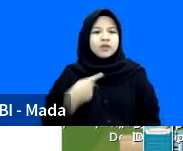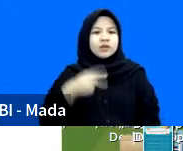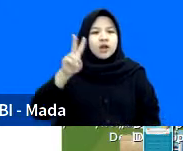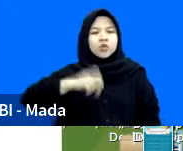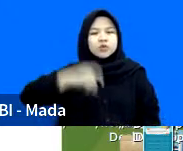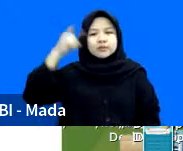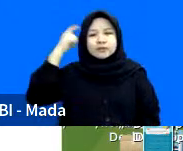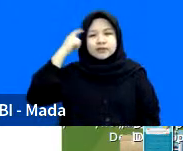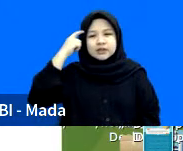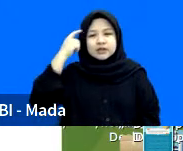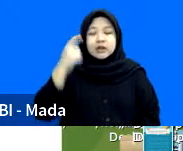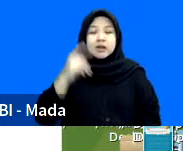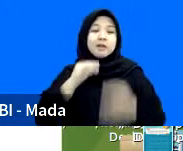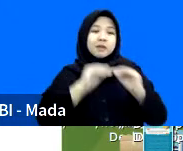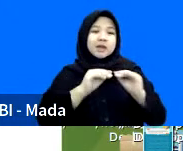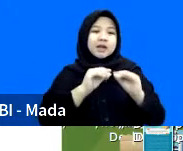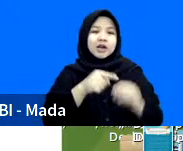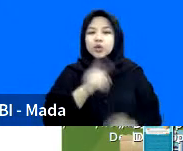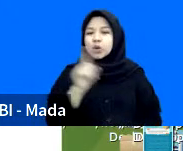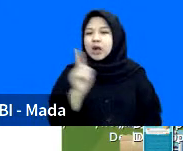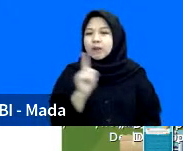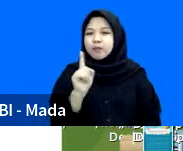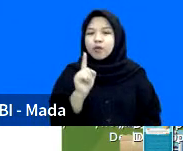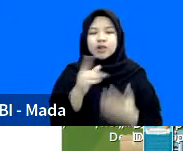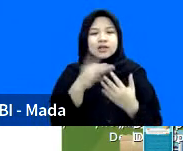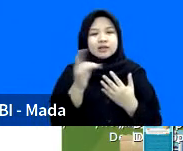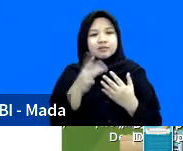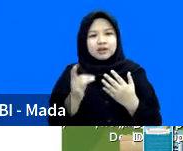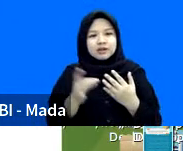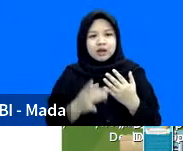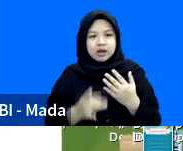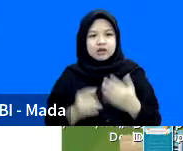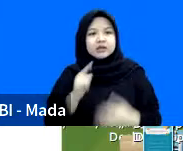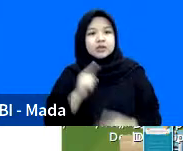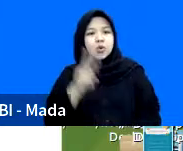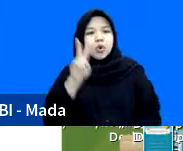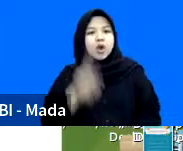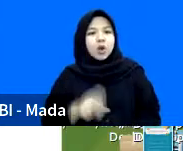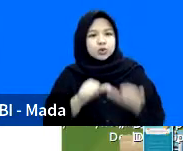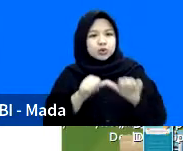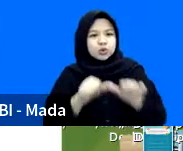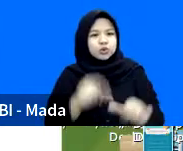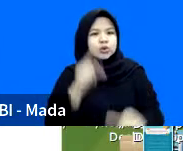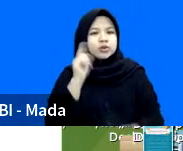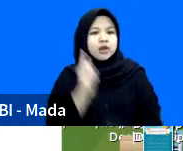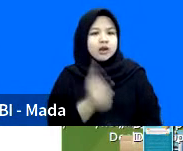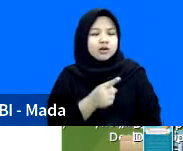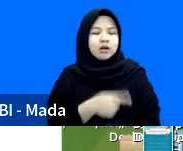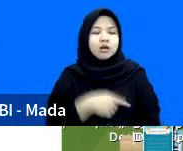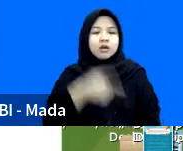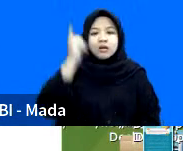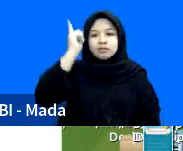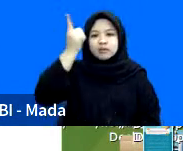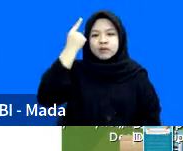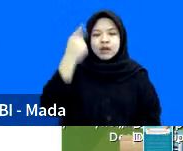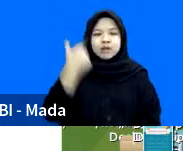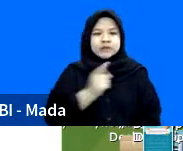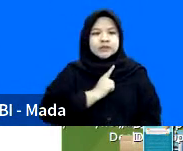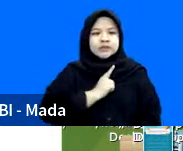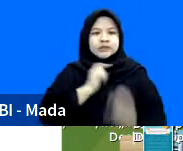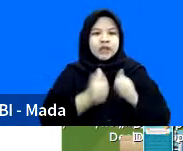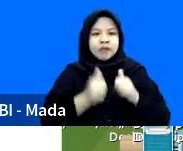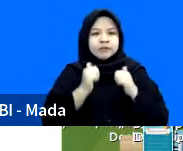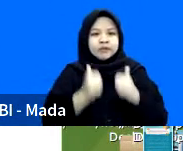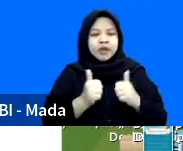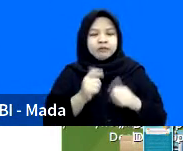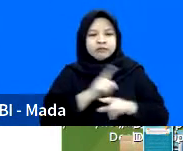an option that should be considered and should be kept on the table. Governments can keep preparing to equip people with digital